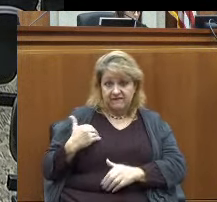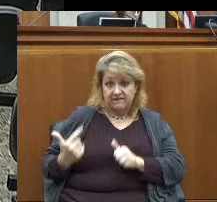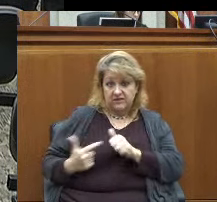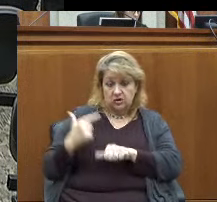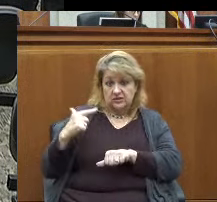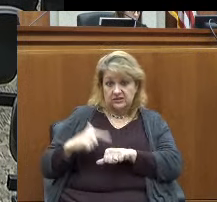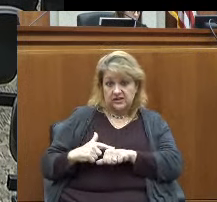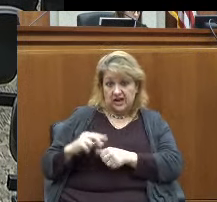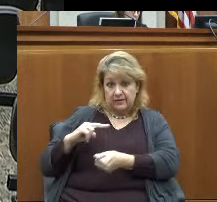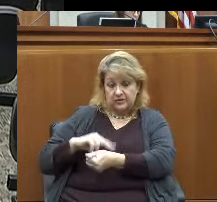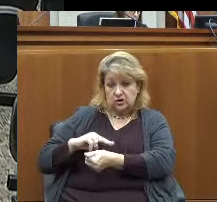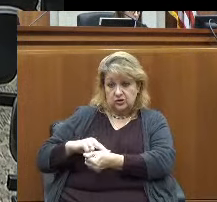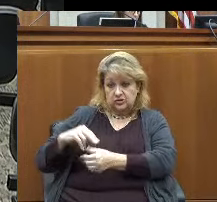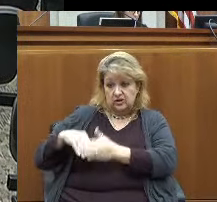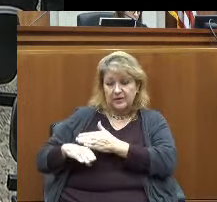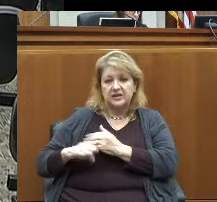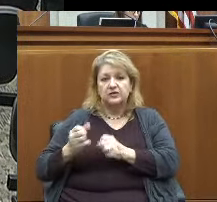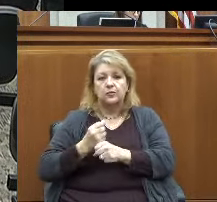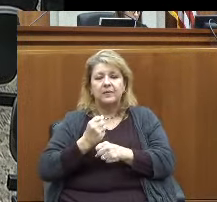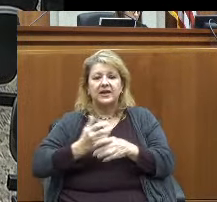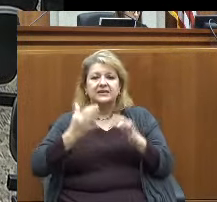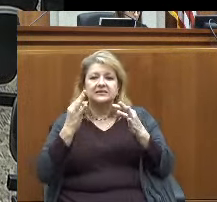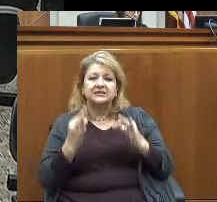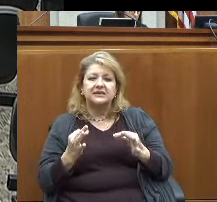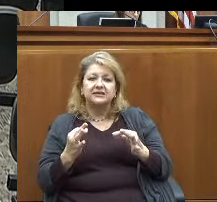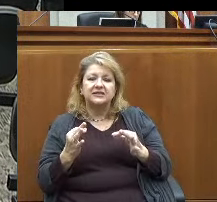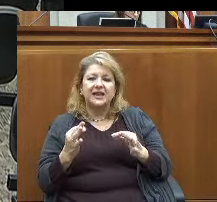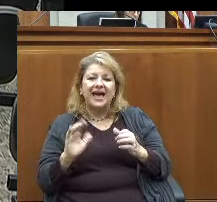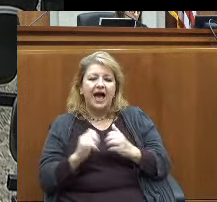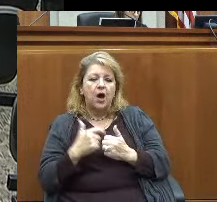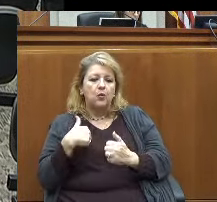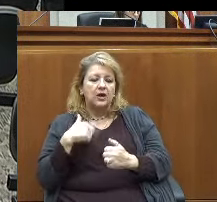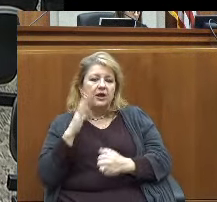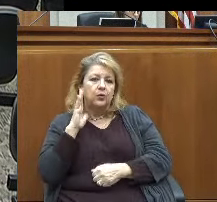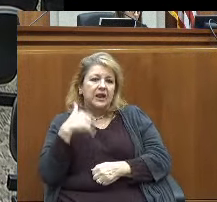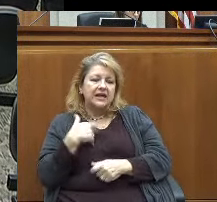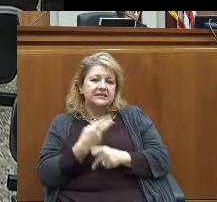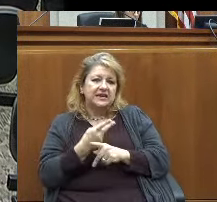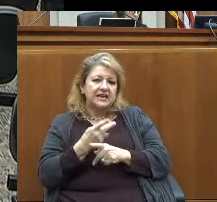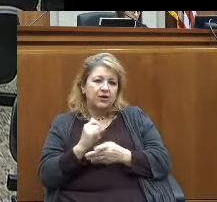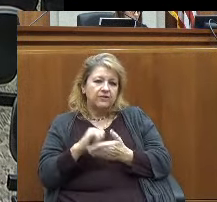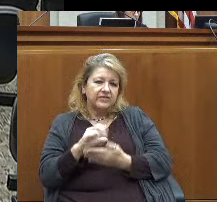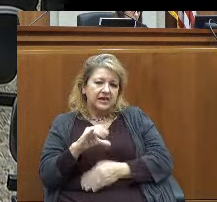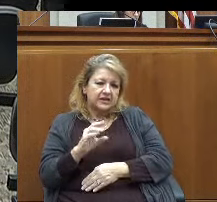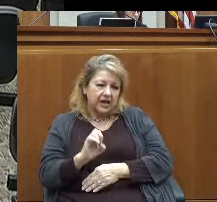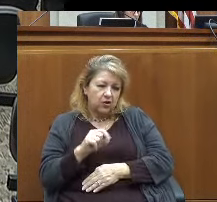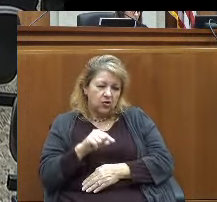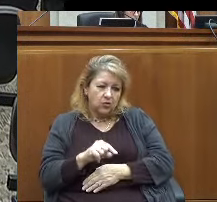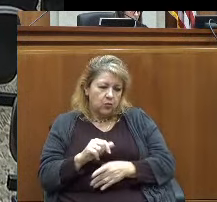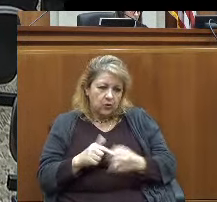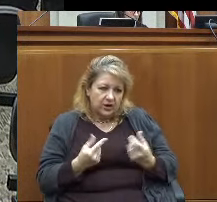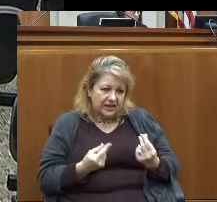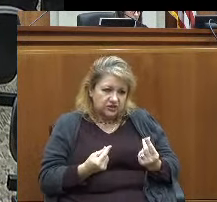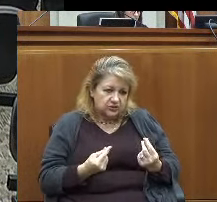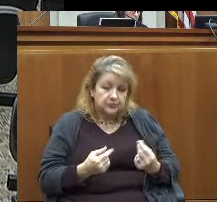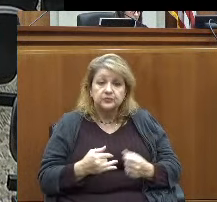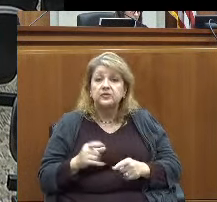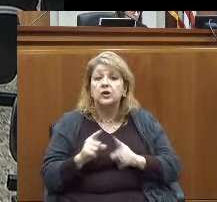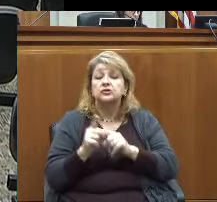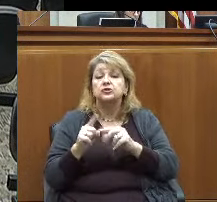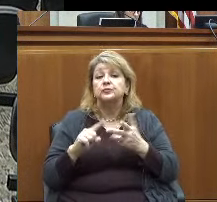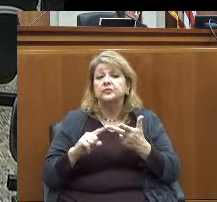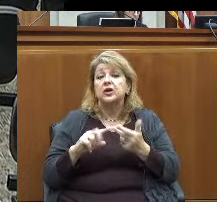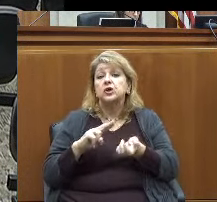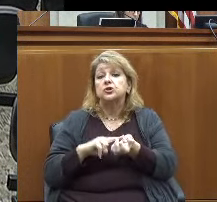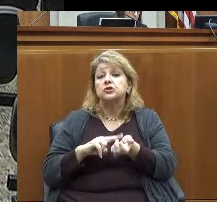make a decision on how I'm going to manage care. Along with that, we also have our nurses